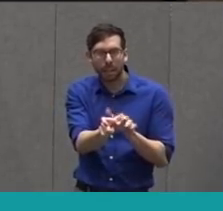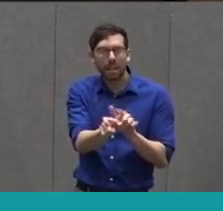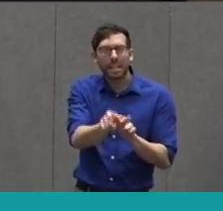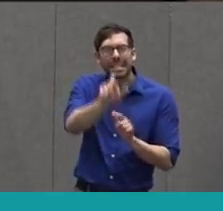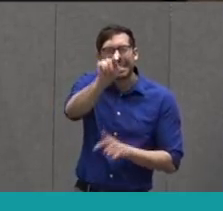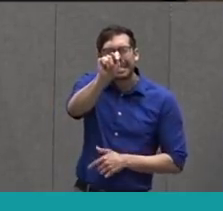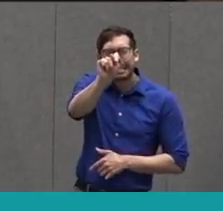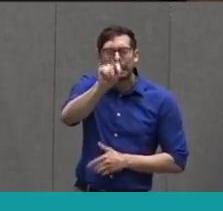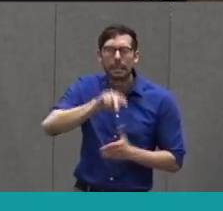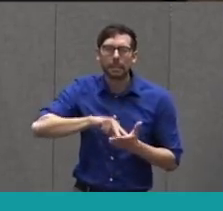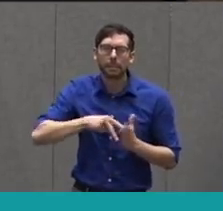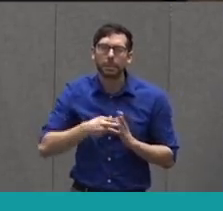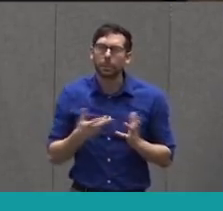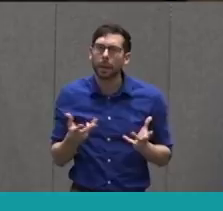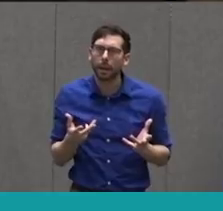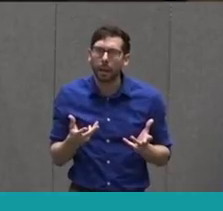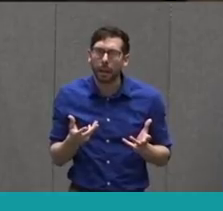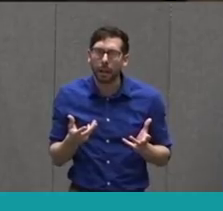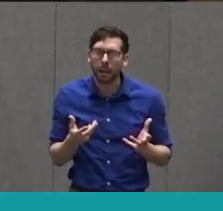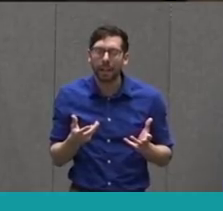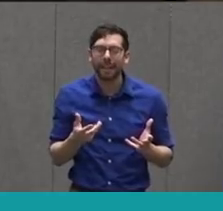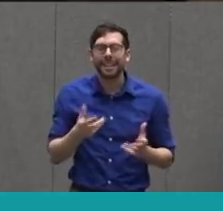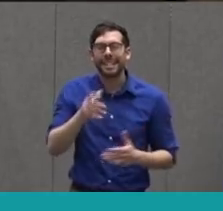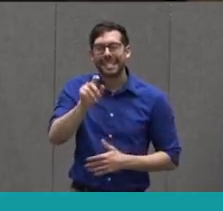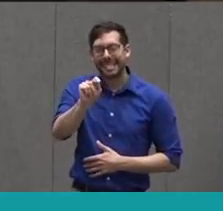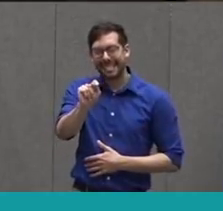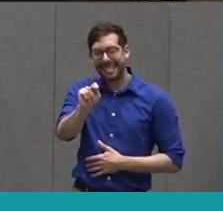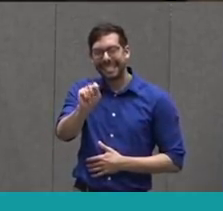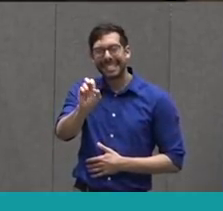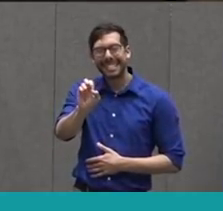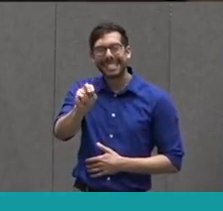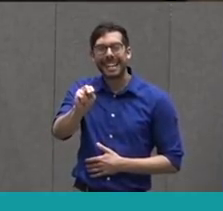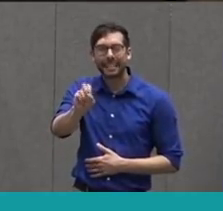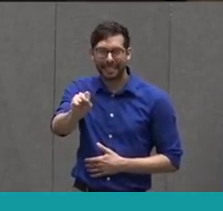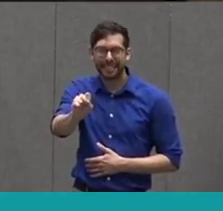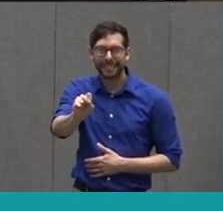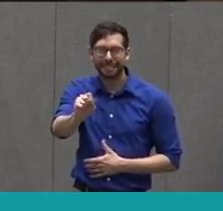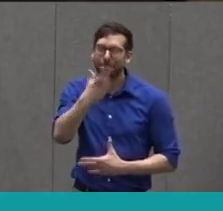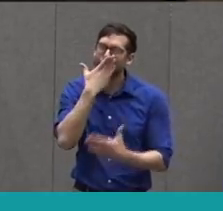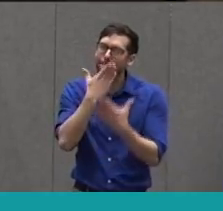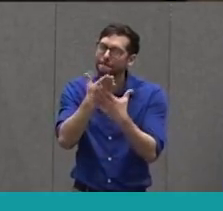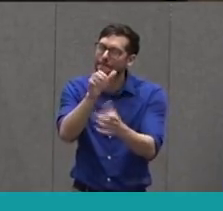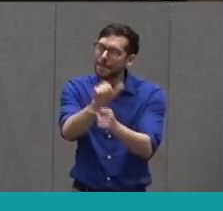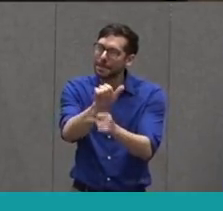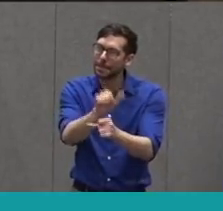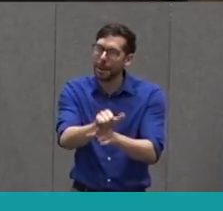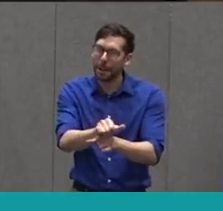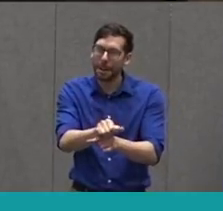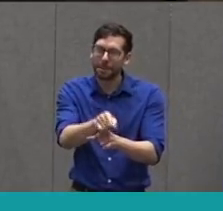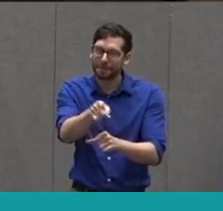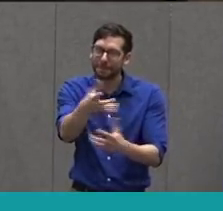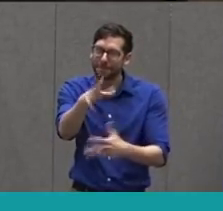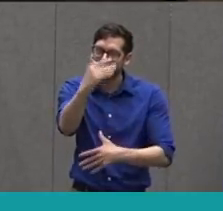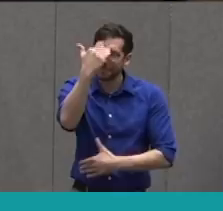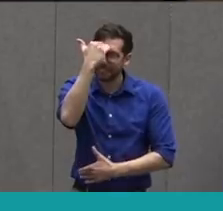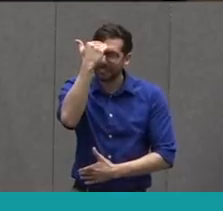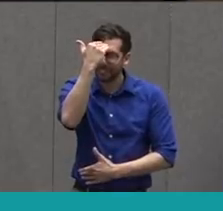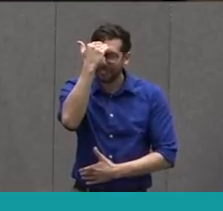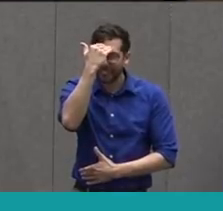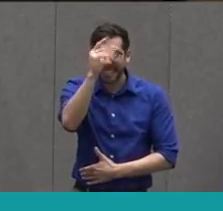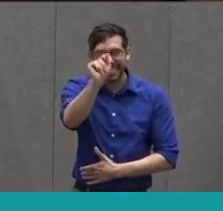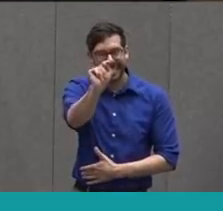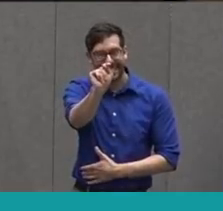Oh, yeah, that T stands for tens. Good job. You did an excellent job in knowing that that T stood for